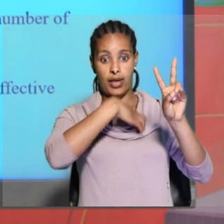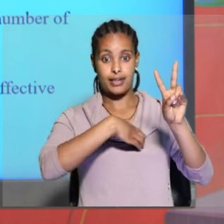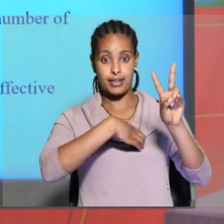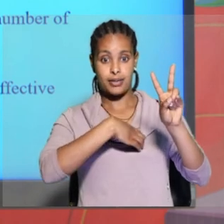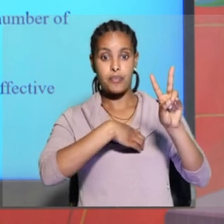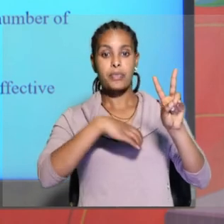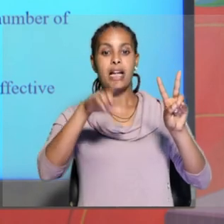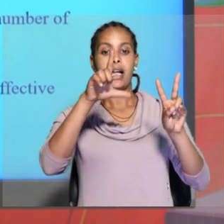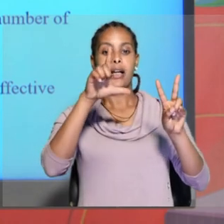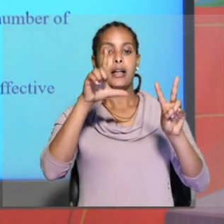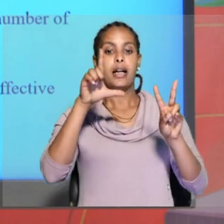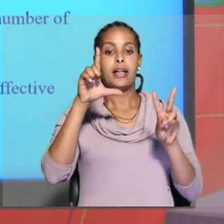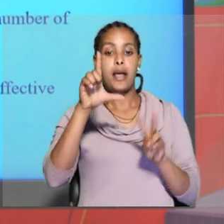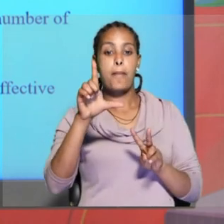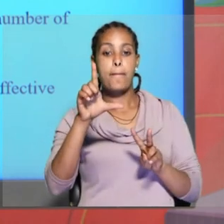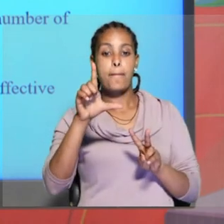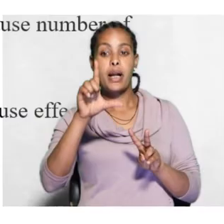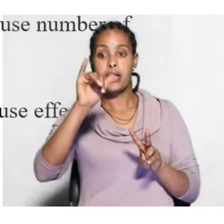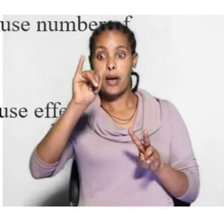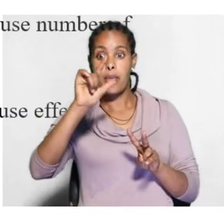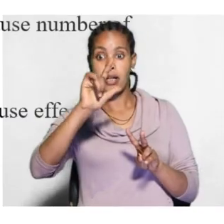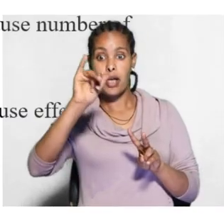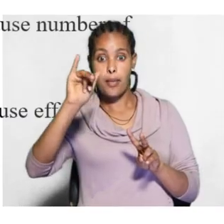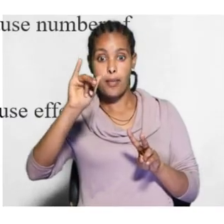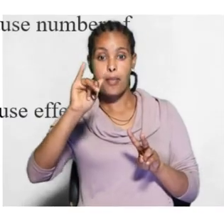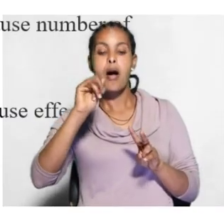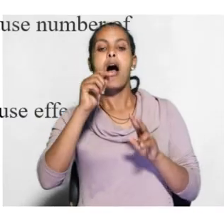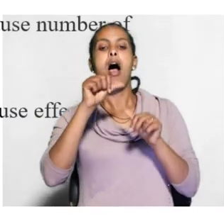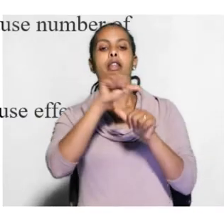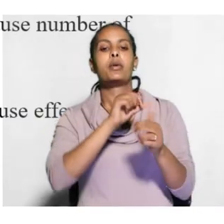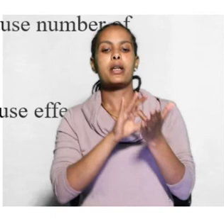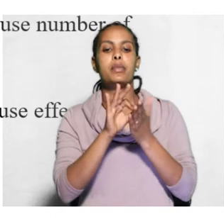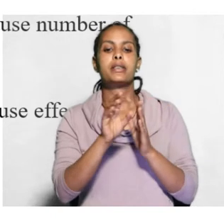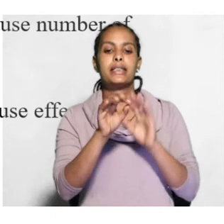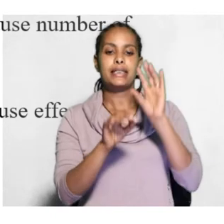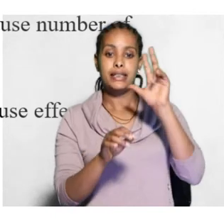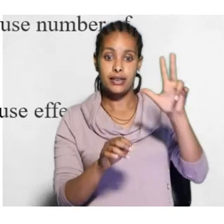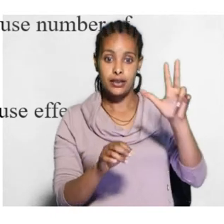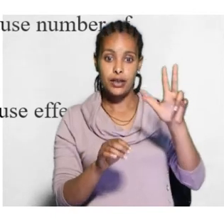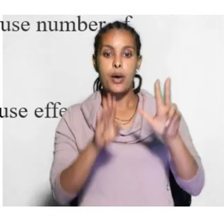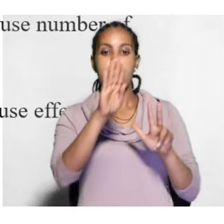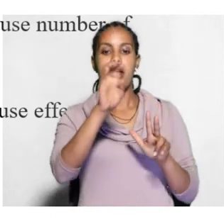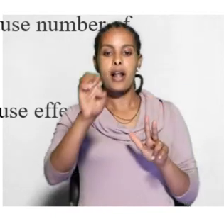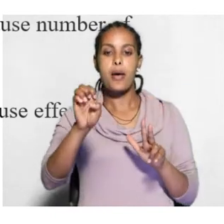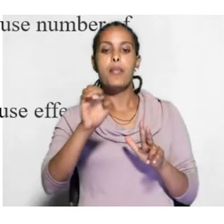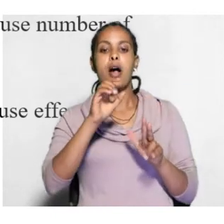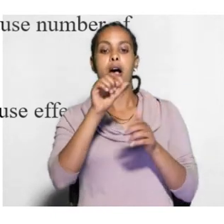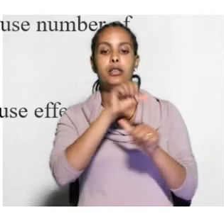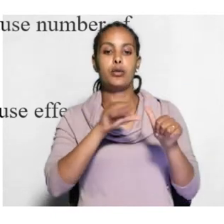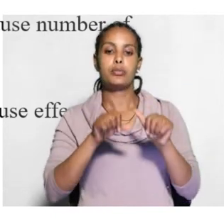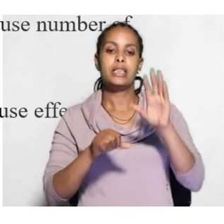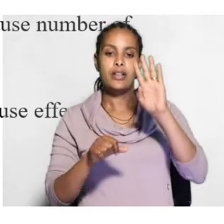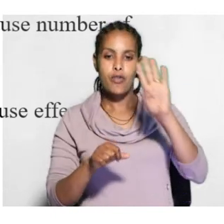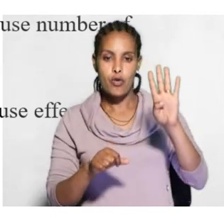period two elements, lithium with atomic number 3, beryllium, atomic number 4,